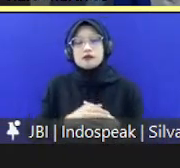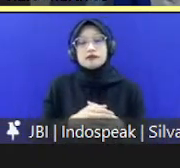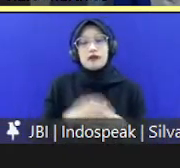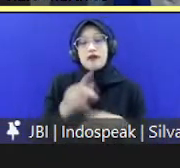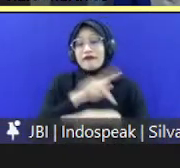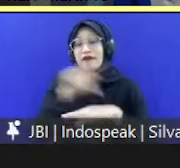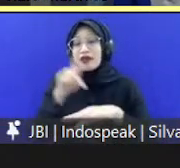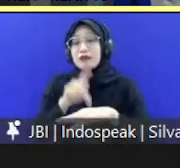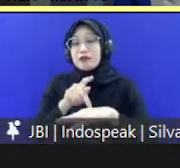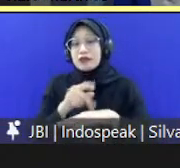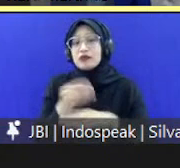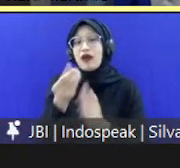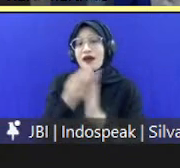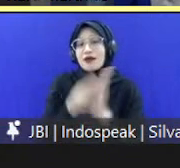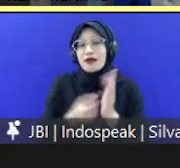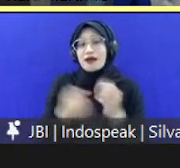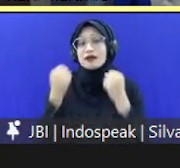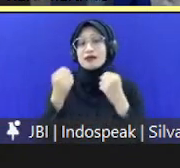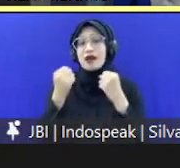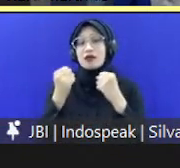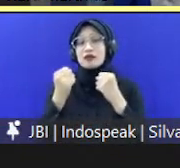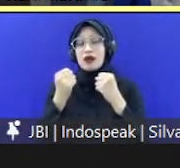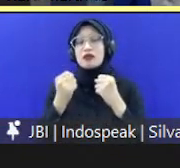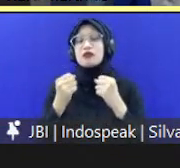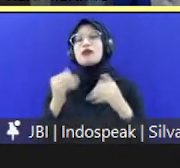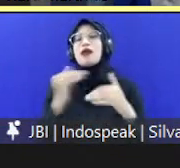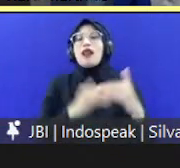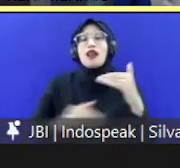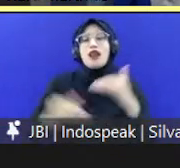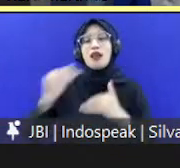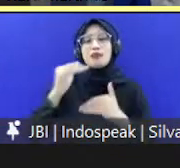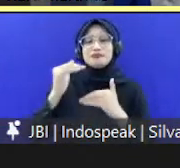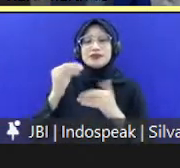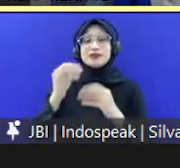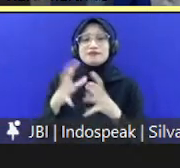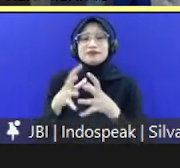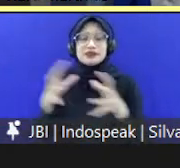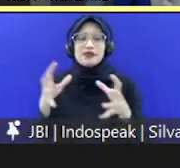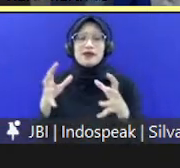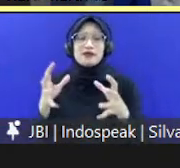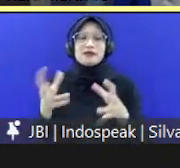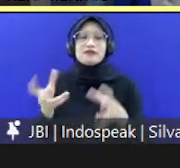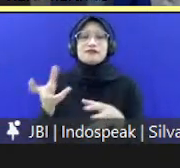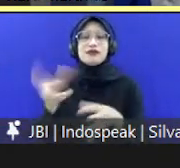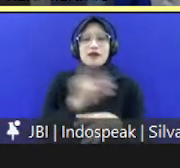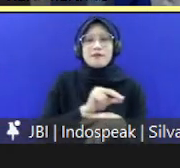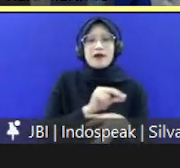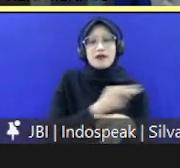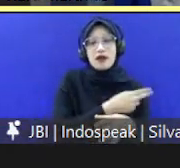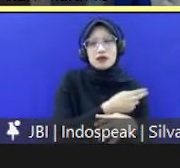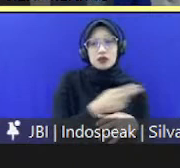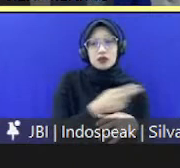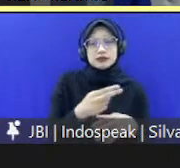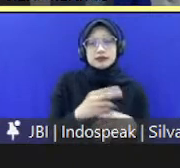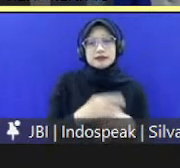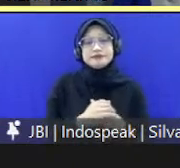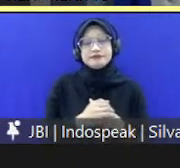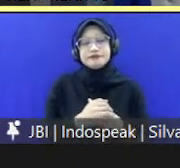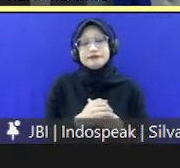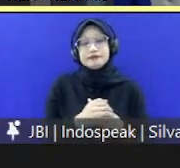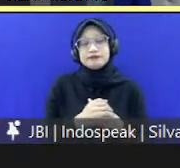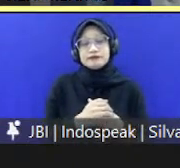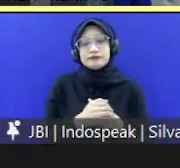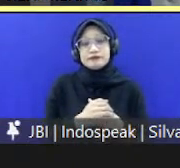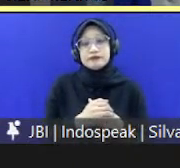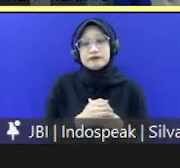neighbor, which are more comparable, spends almost $140 per capita per year on the same year. So with JKN, yes,